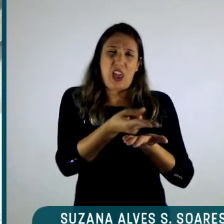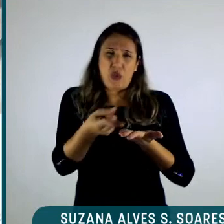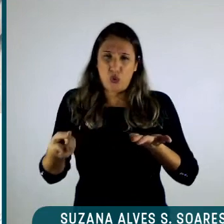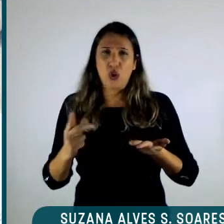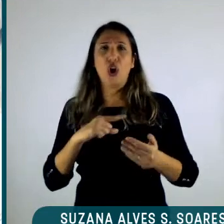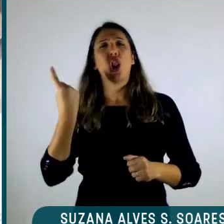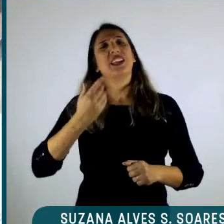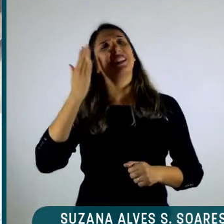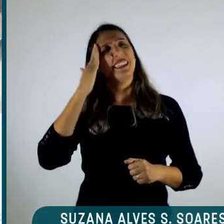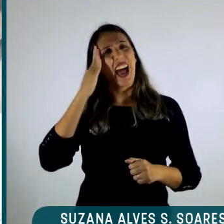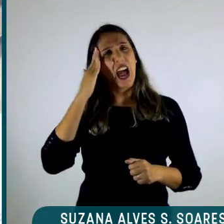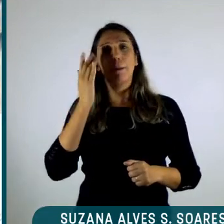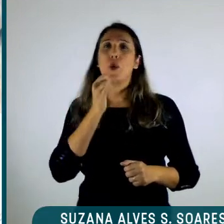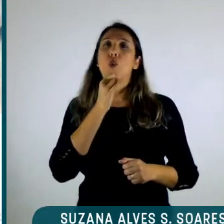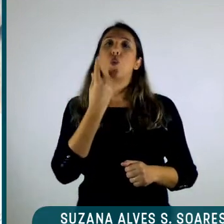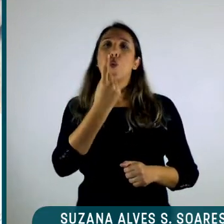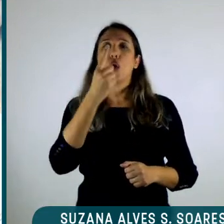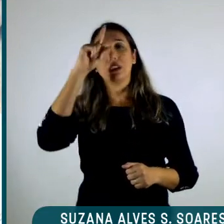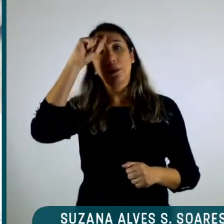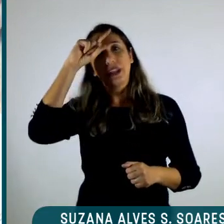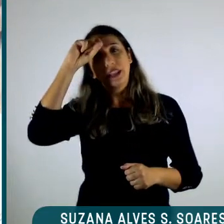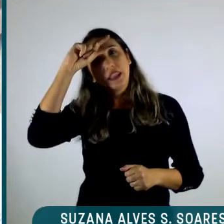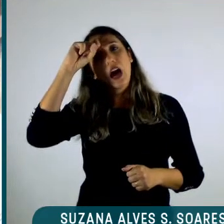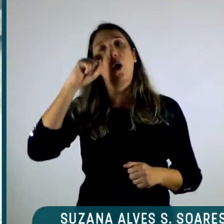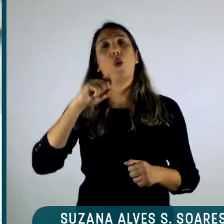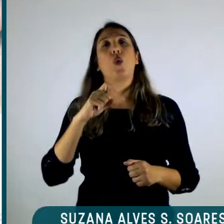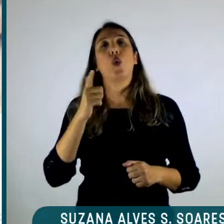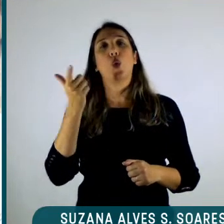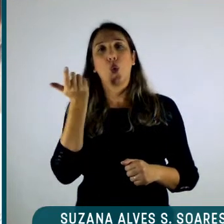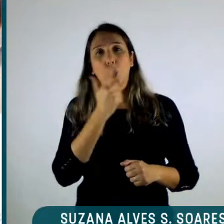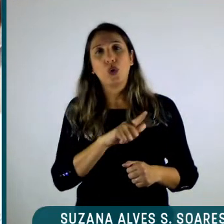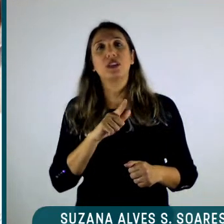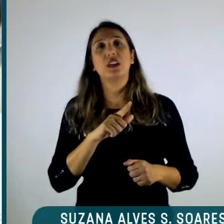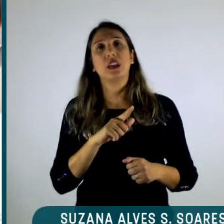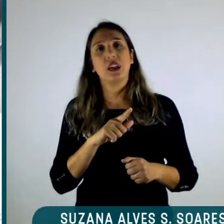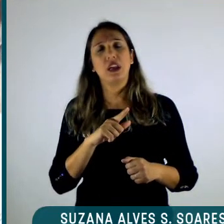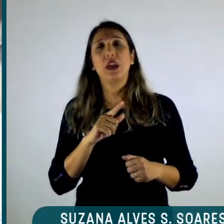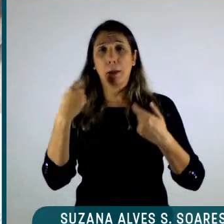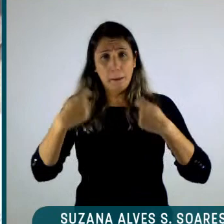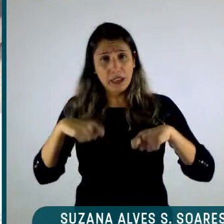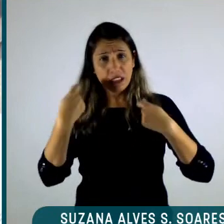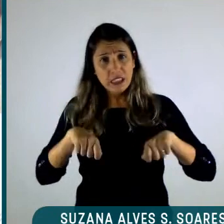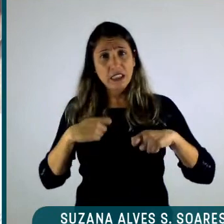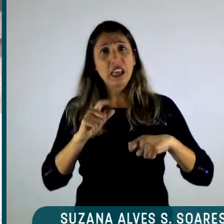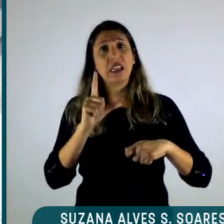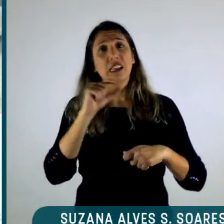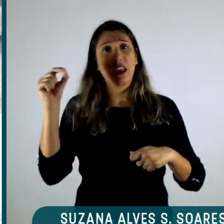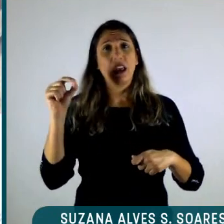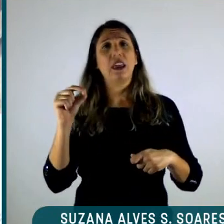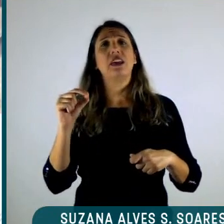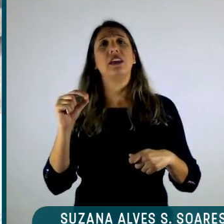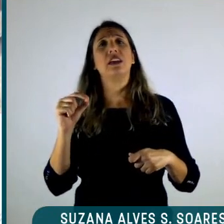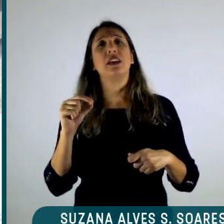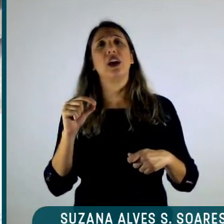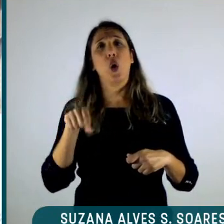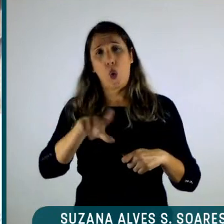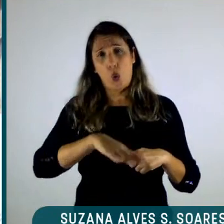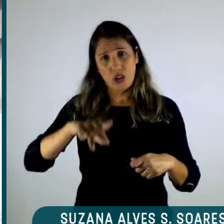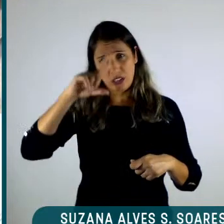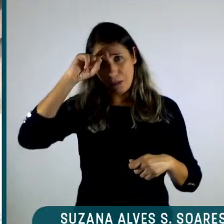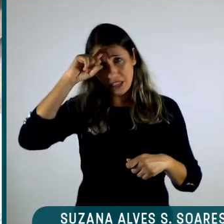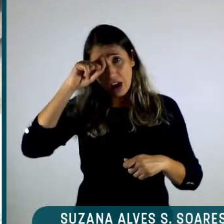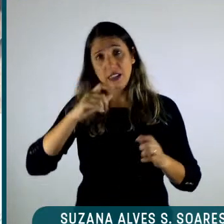60, 70% of the hospitals in Brazil have less than 50 hospital beds.